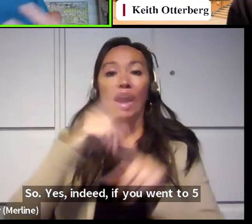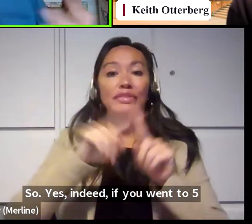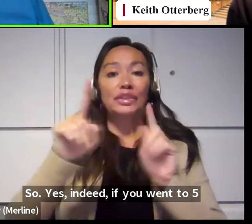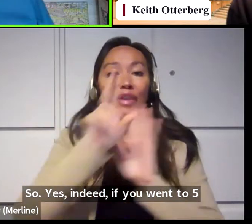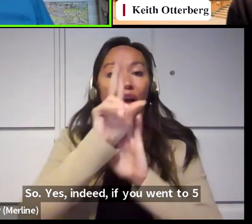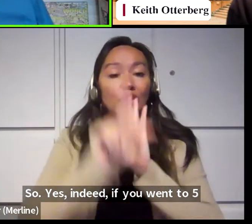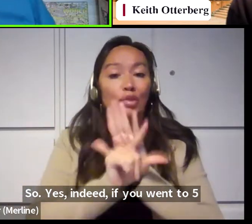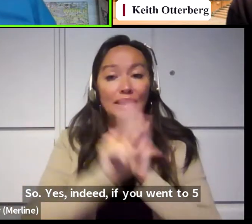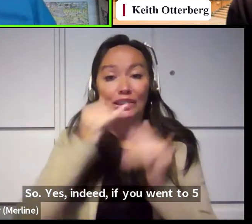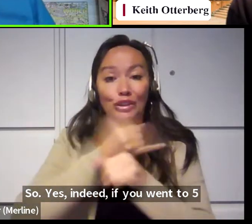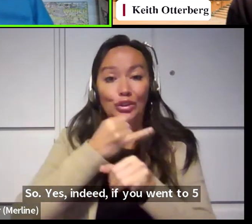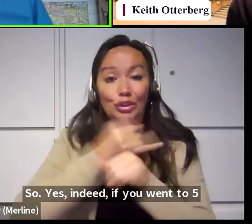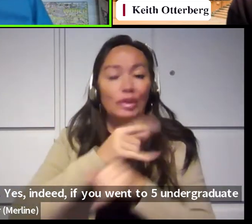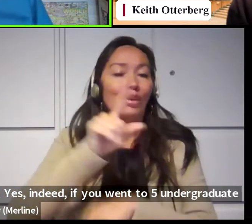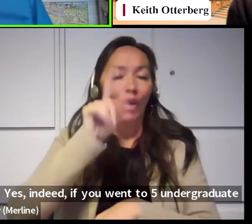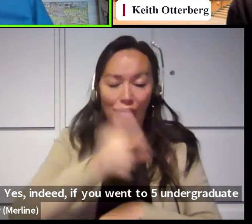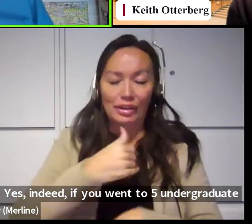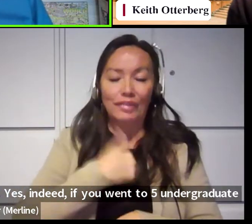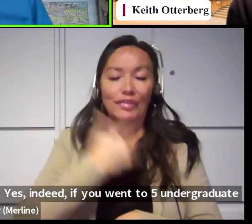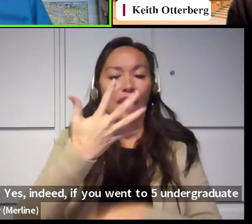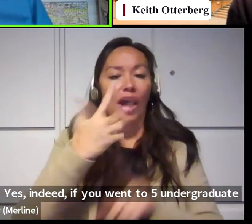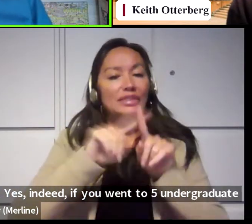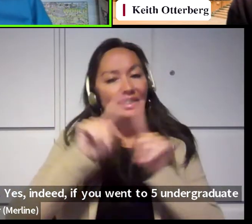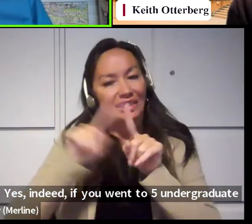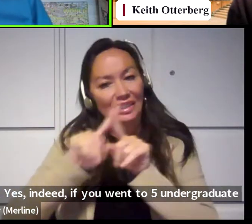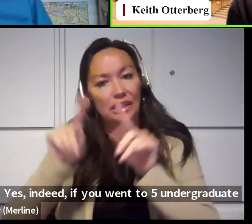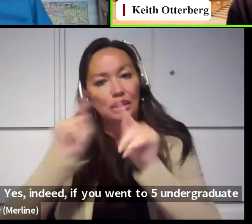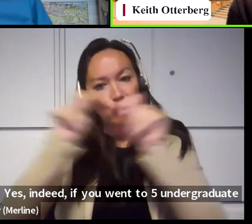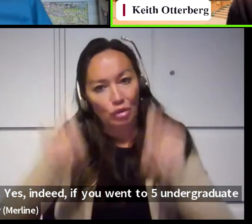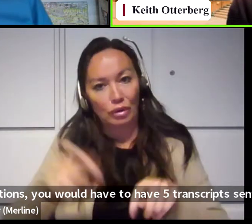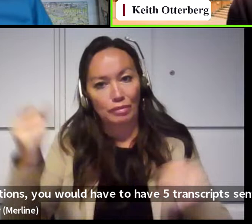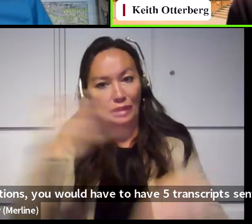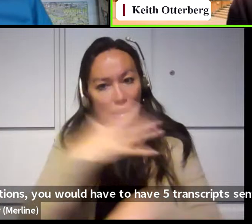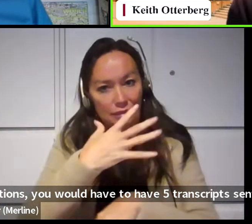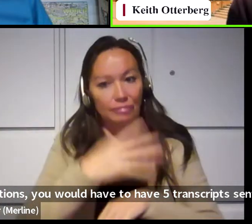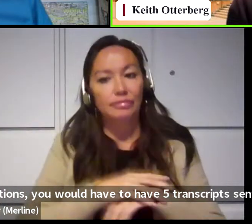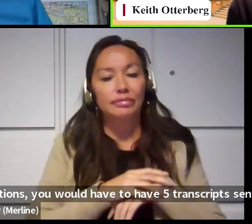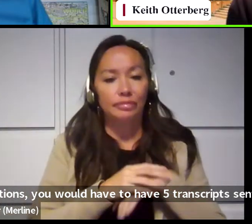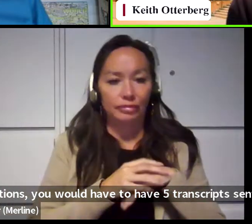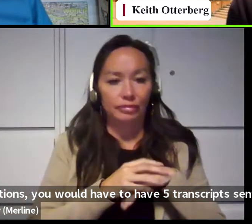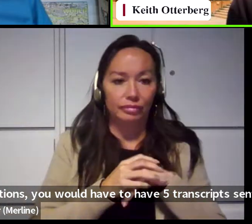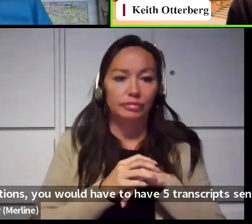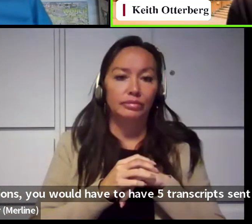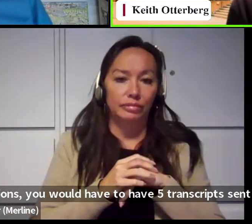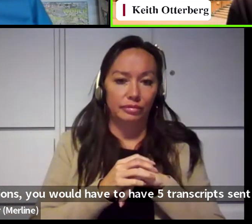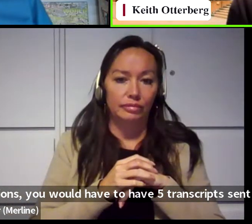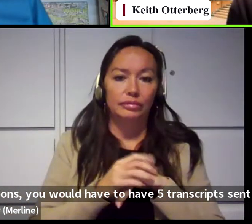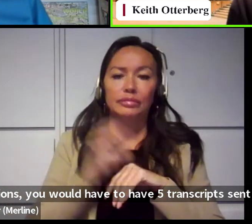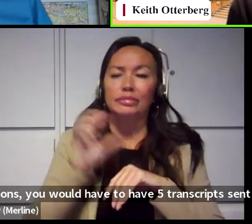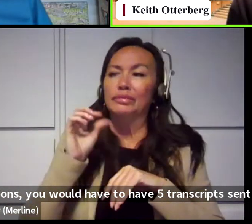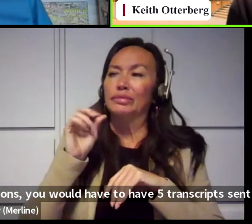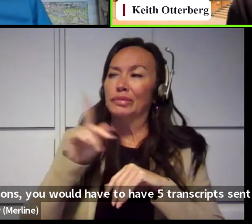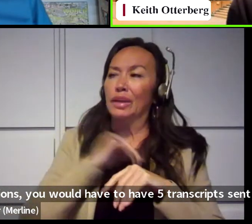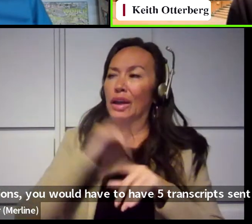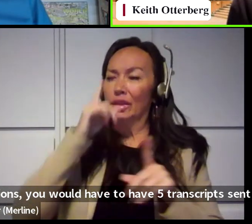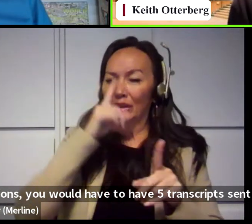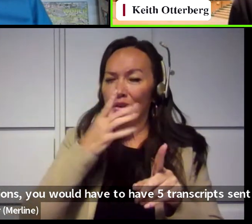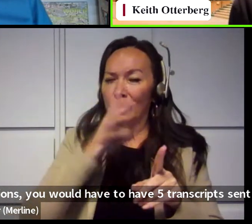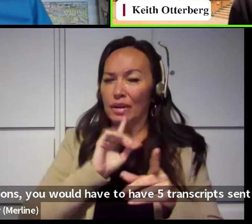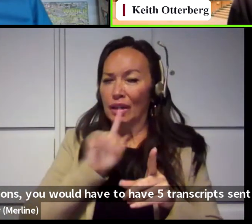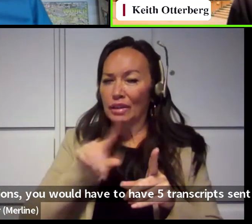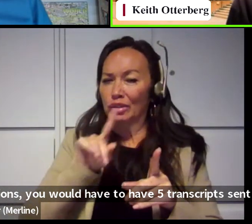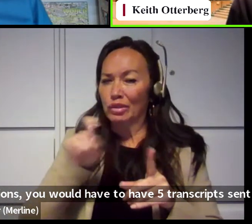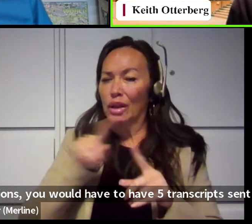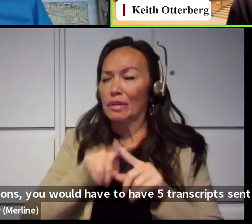institutions, you would have to have 5 transcripts sent in. Okay. I believe you answered this, but it